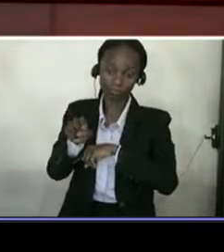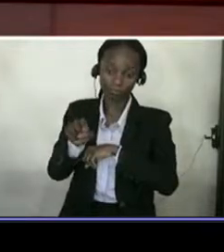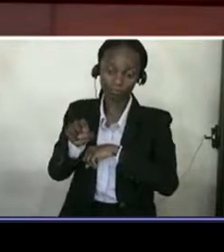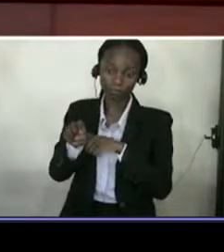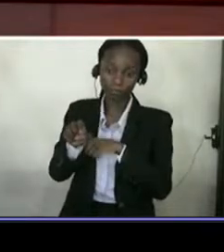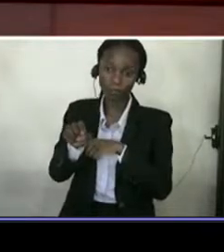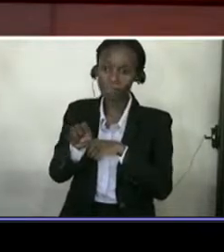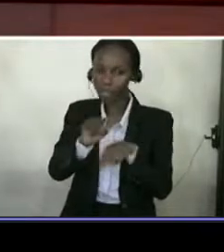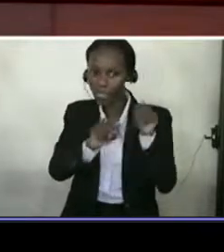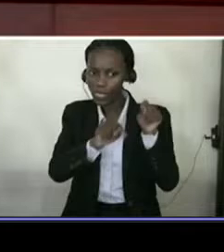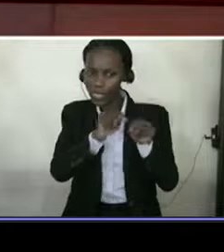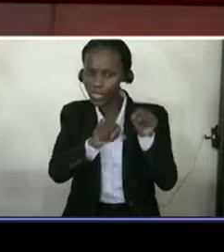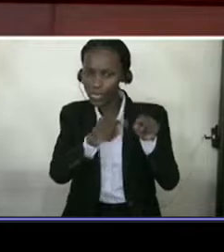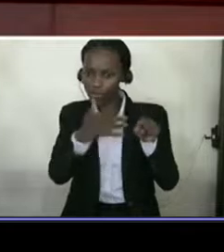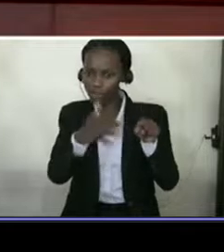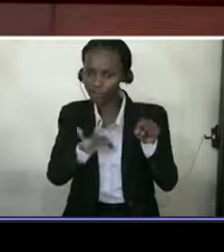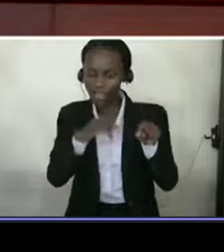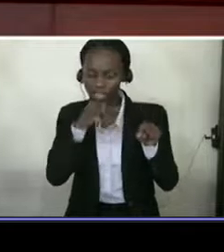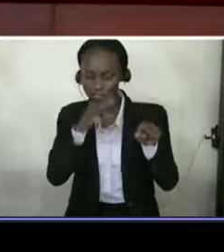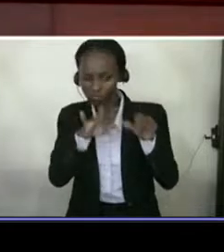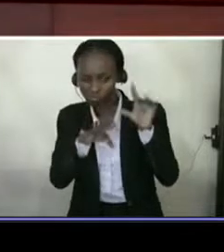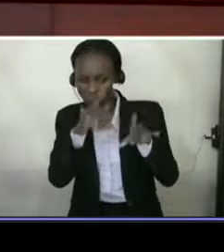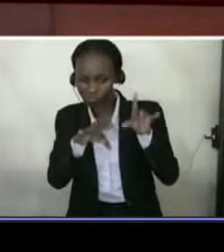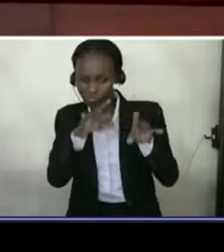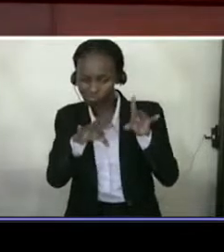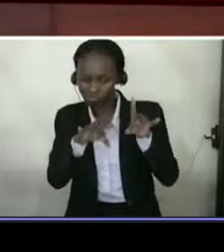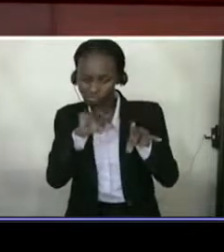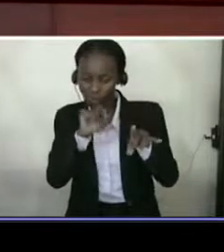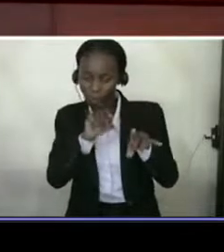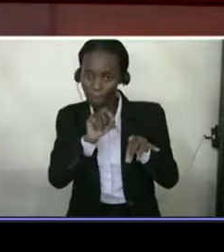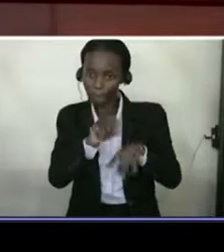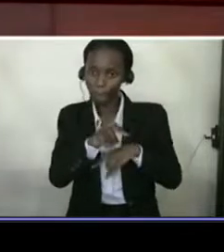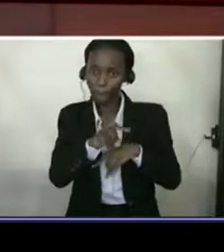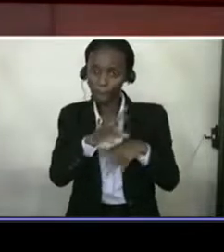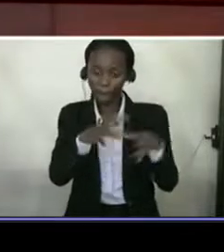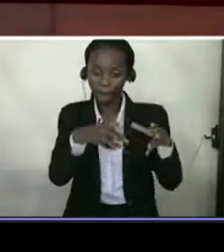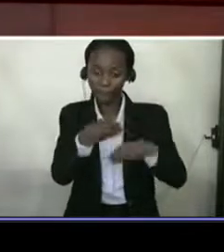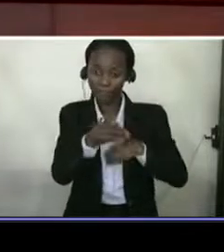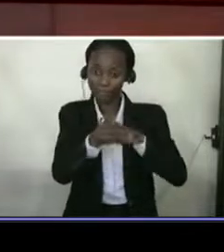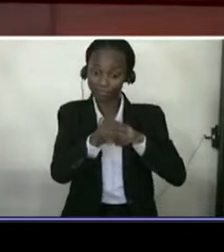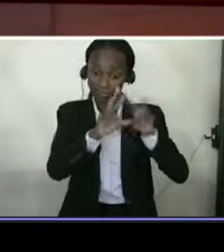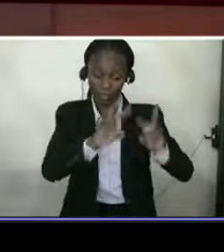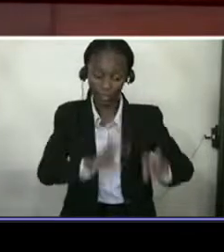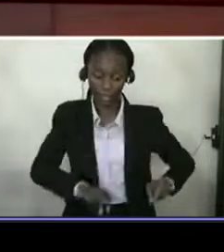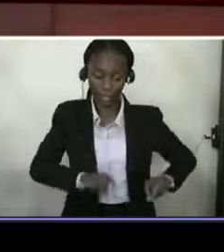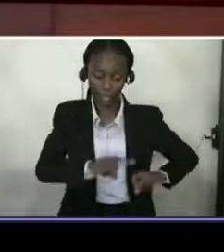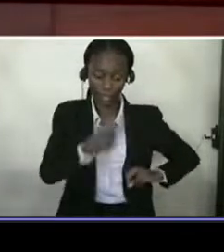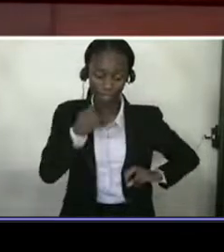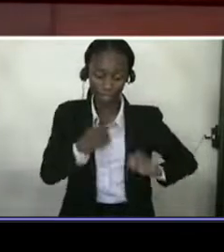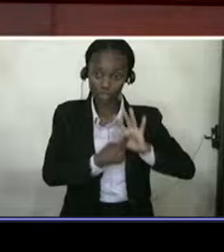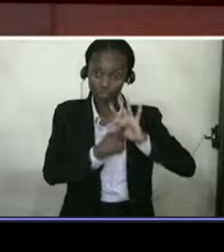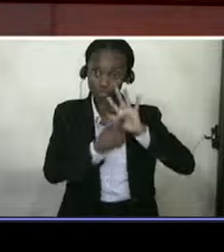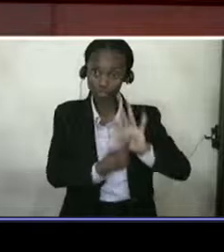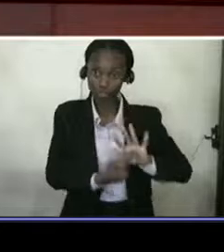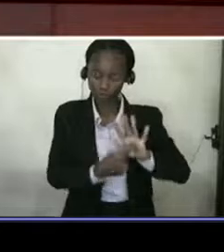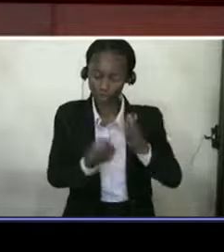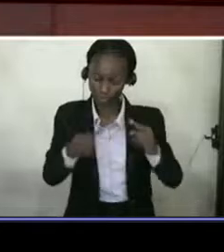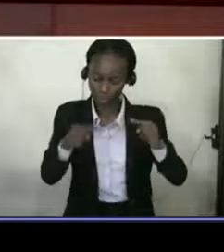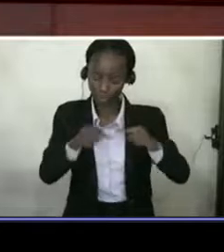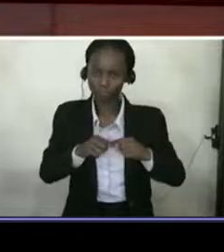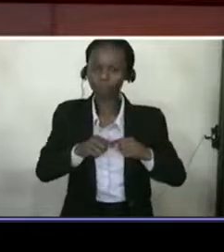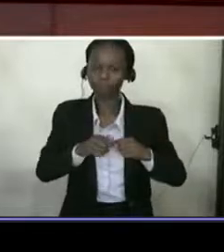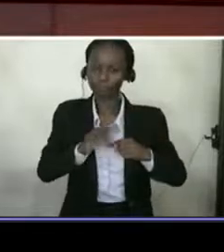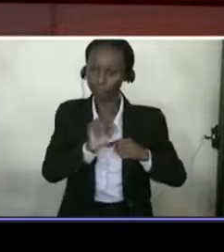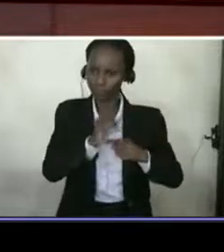scrutiny, and the condonation submission subjected to the outcomes of the forensic investigations. We are optimistic